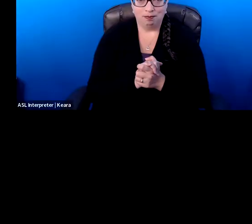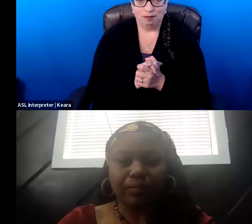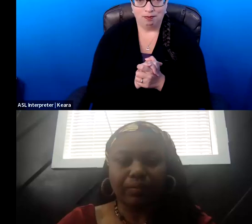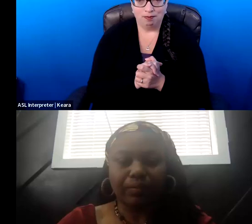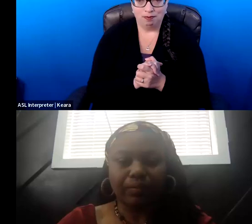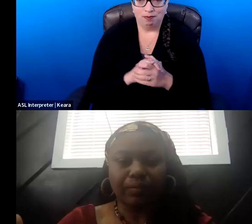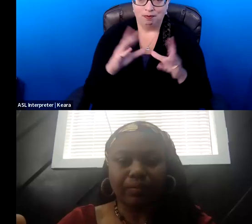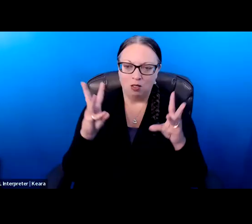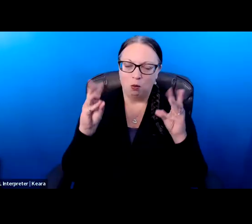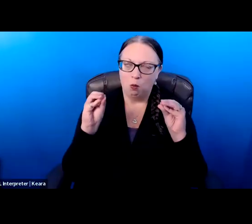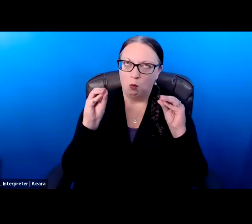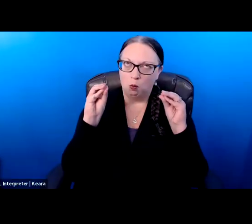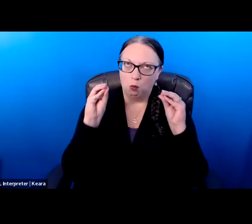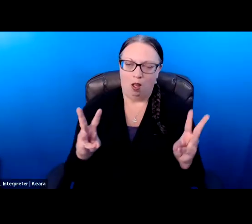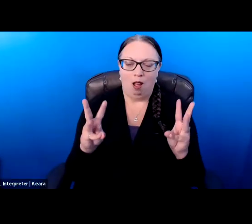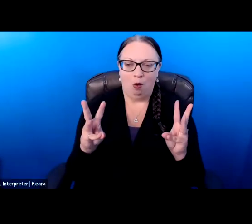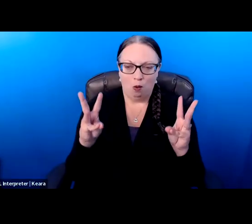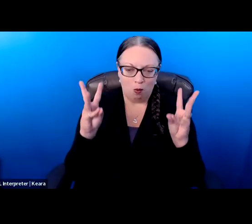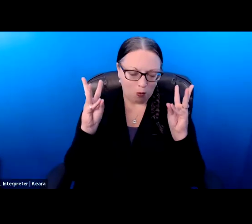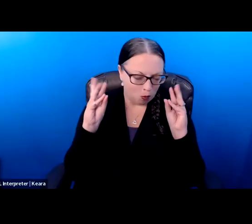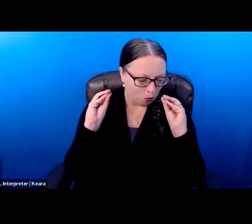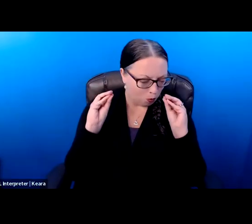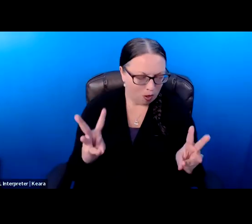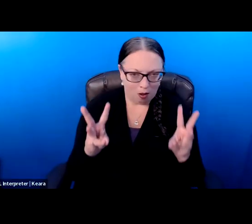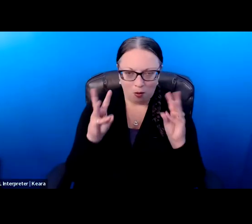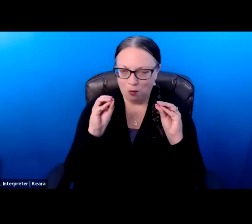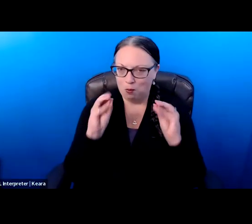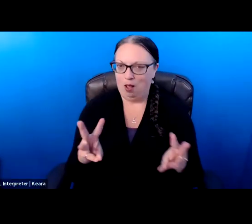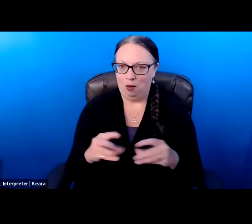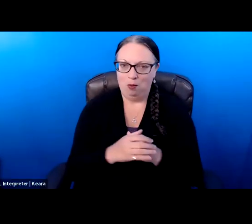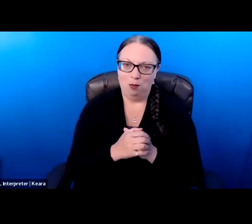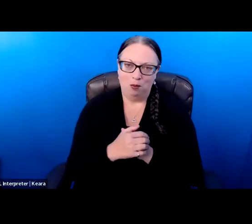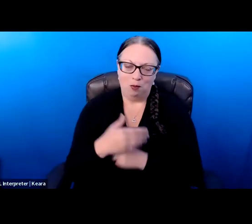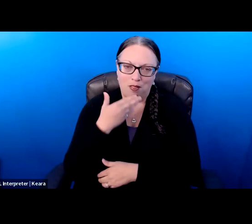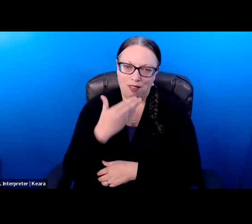Wow, Monet. Wow, wow, wow. Thank you